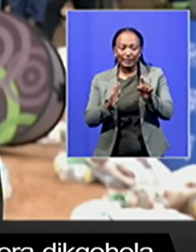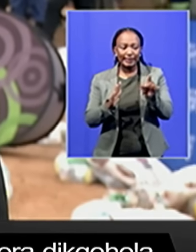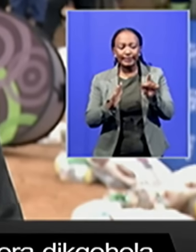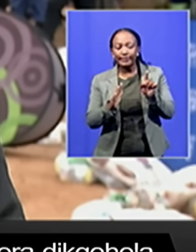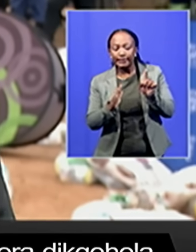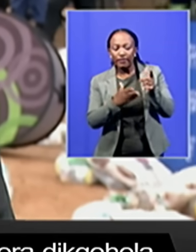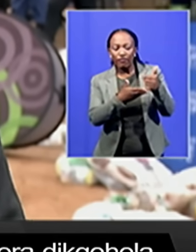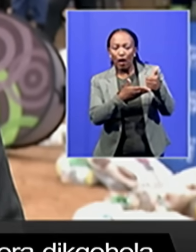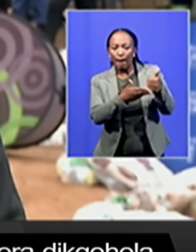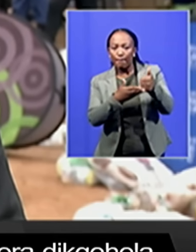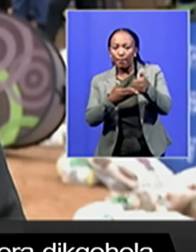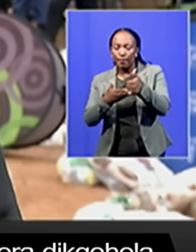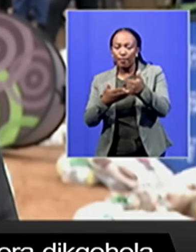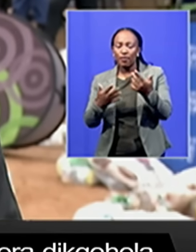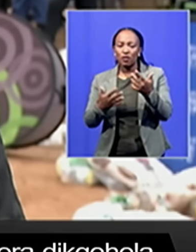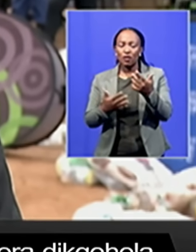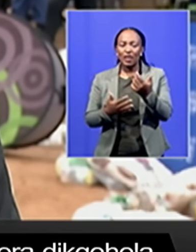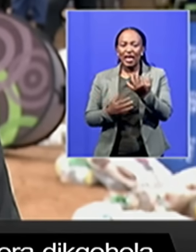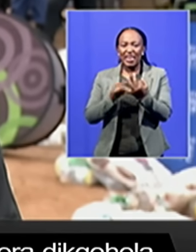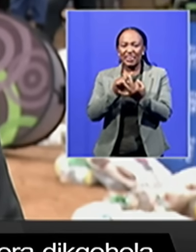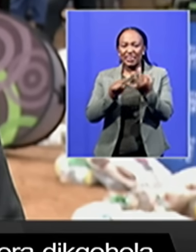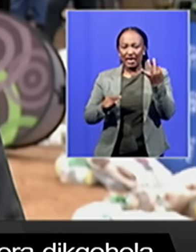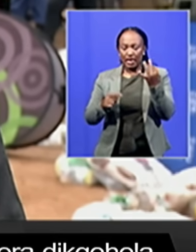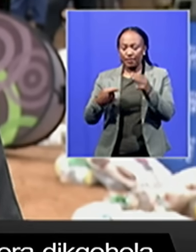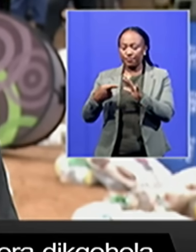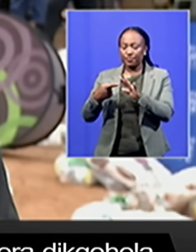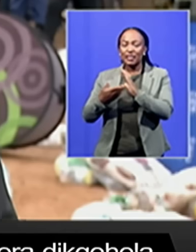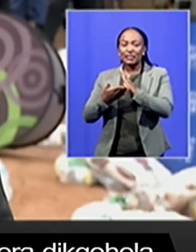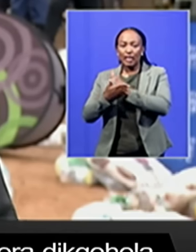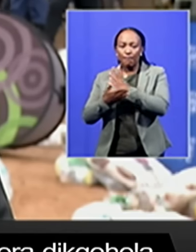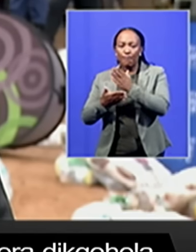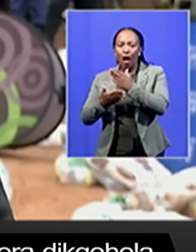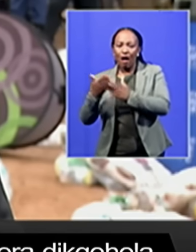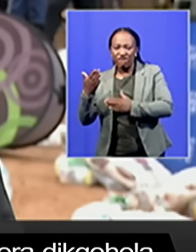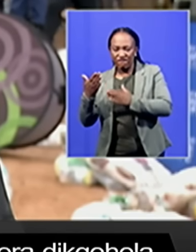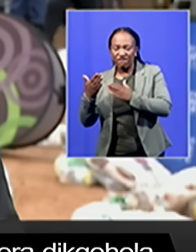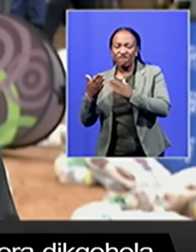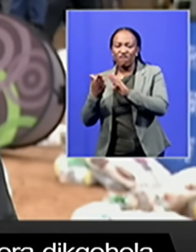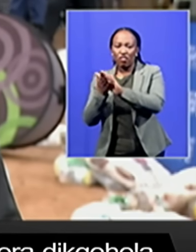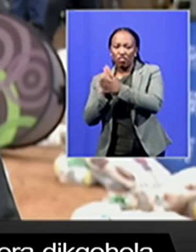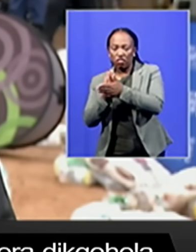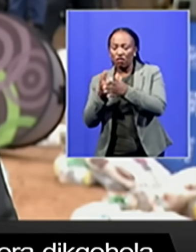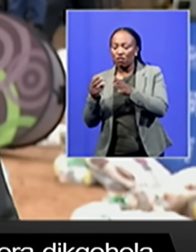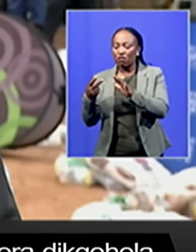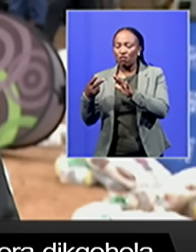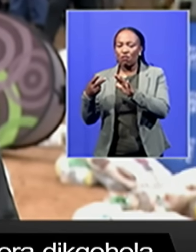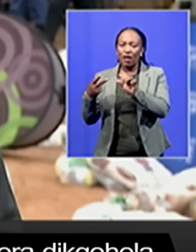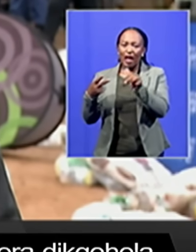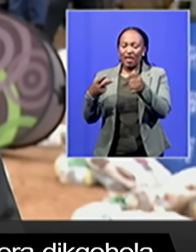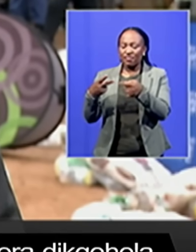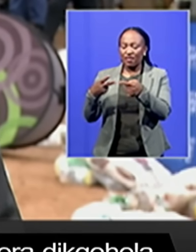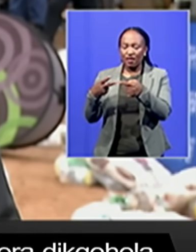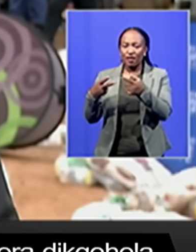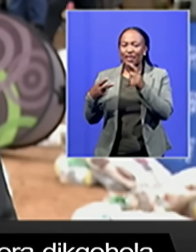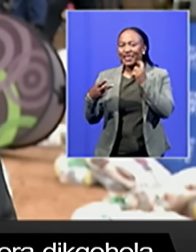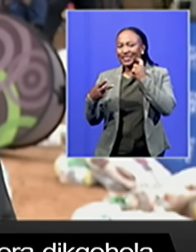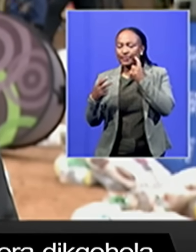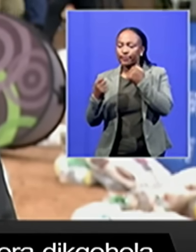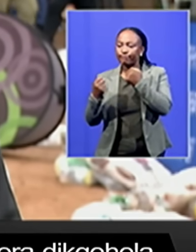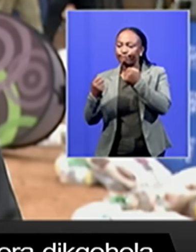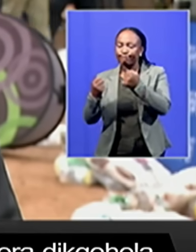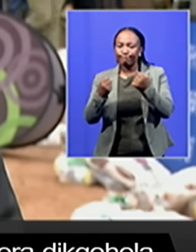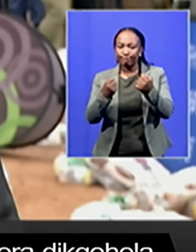intervention, and the intervention is threefold. Some are partially damaged, and as the weather settles and driving is a bit easy for